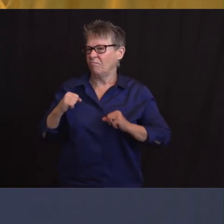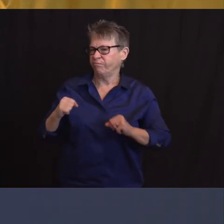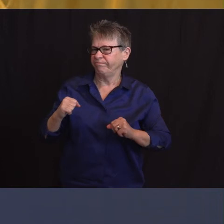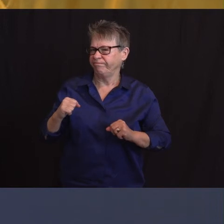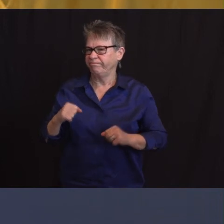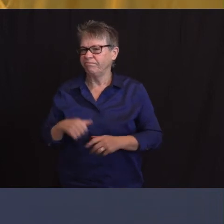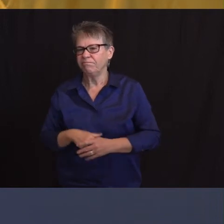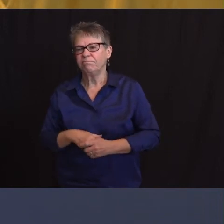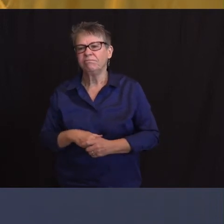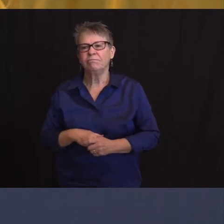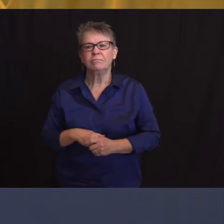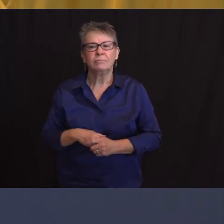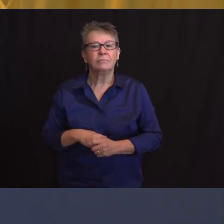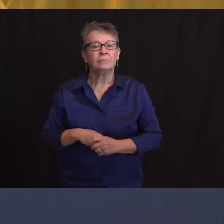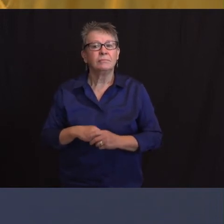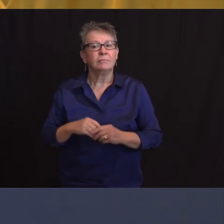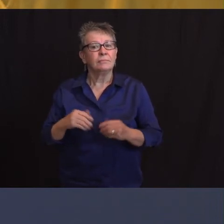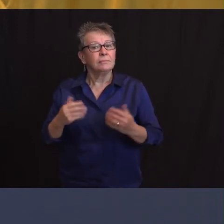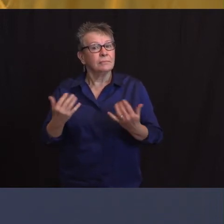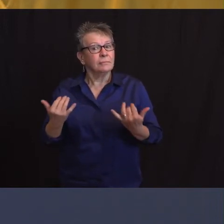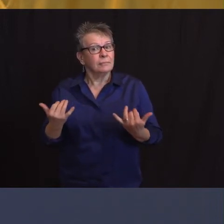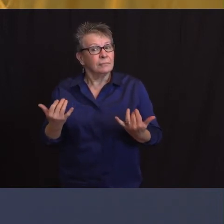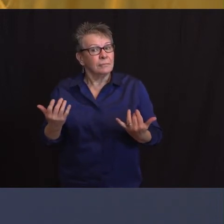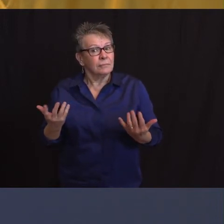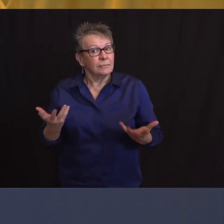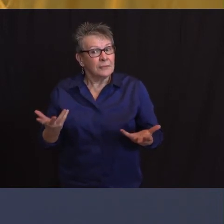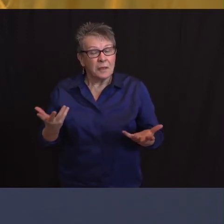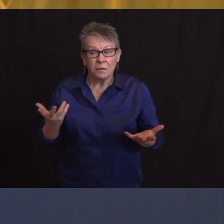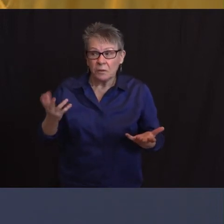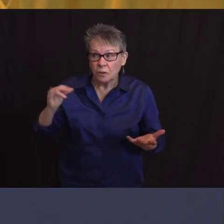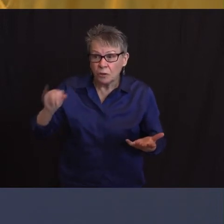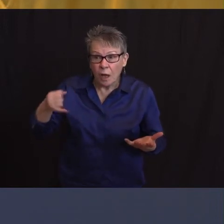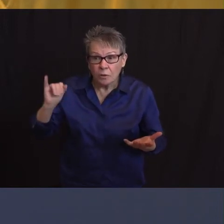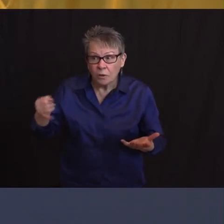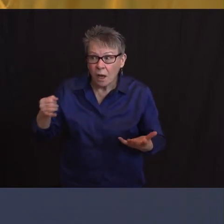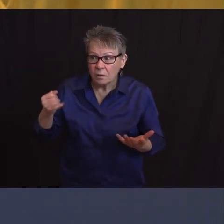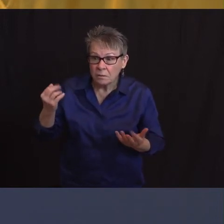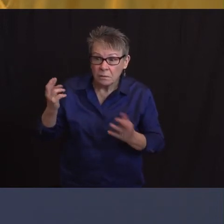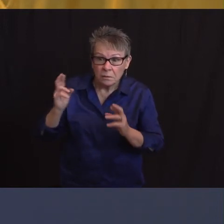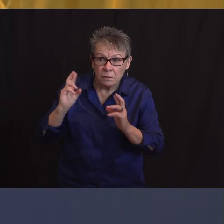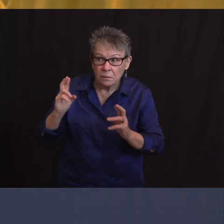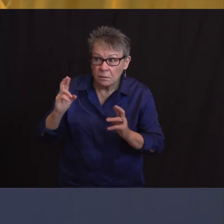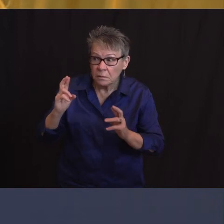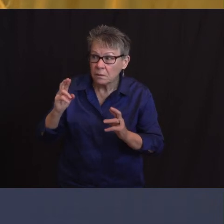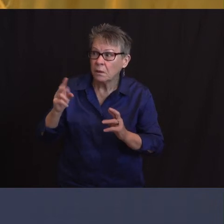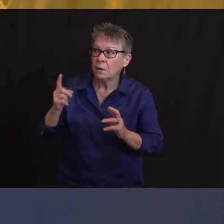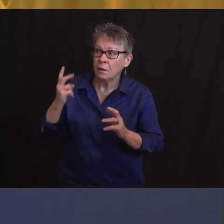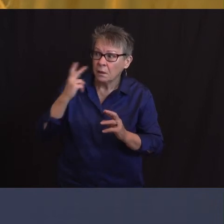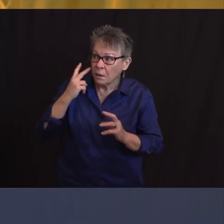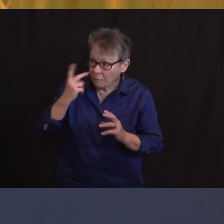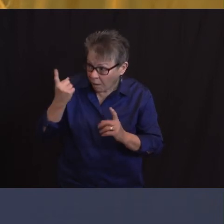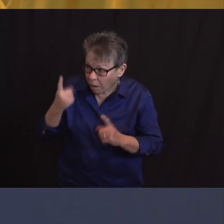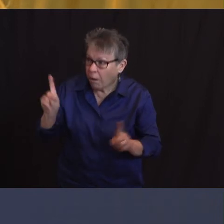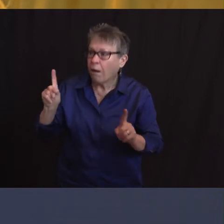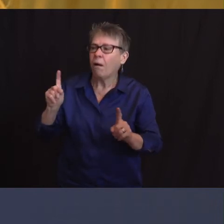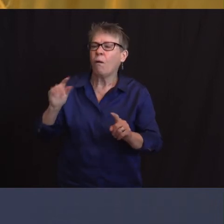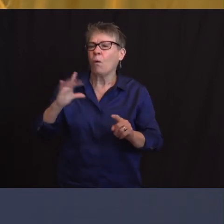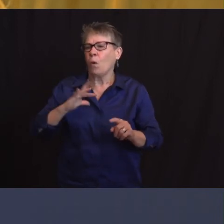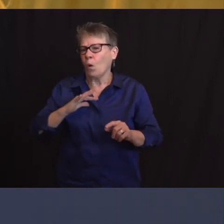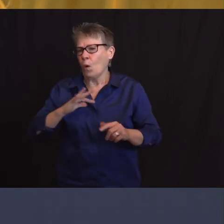potentially positive wild cards. Johnson & Johnson vaccine, warmer weather a couple of months from now to pick two.